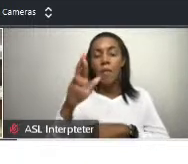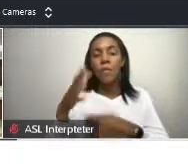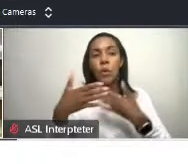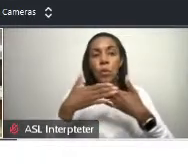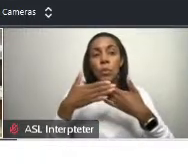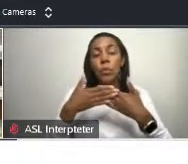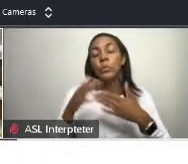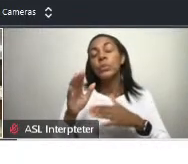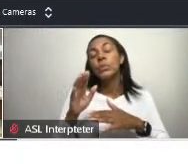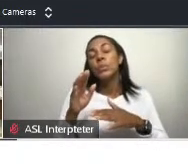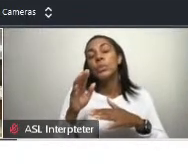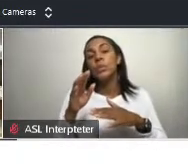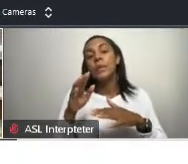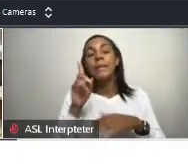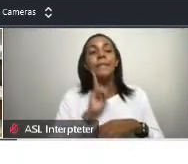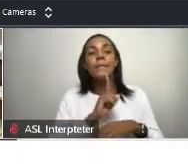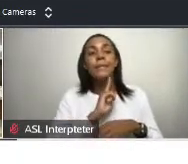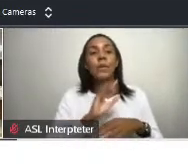single-family homes.